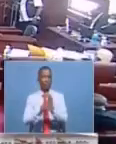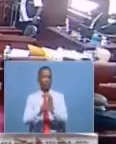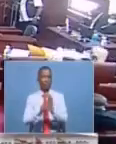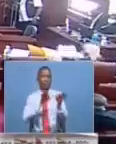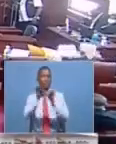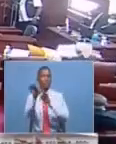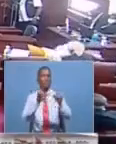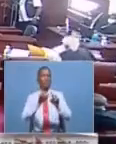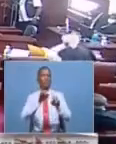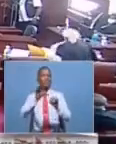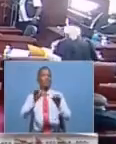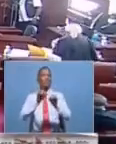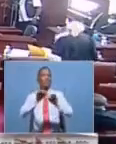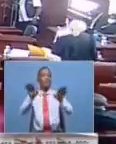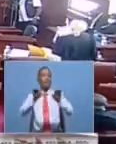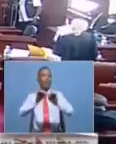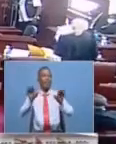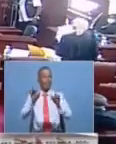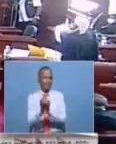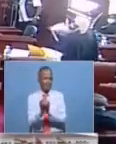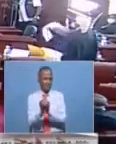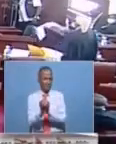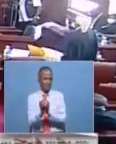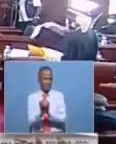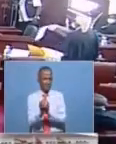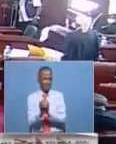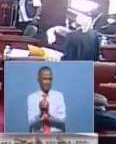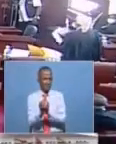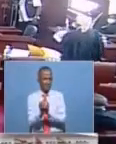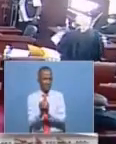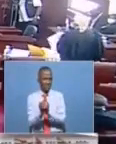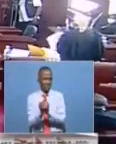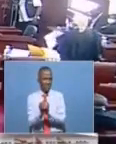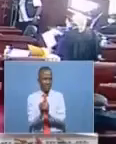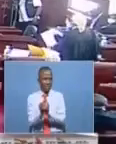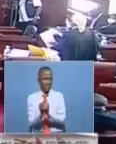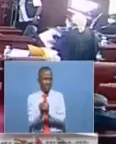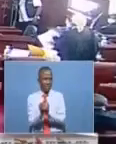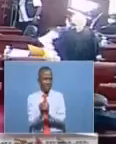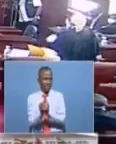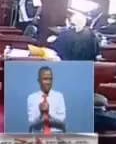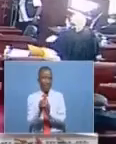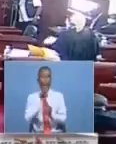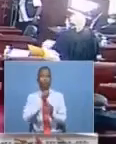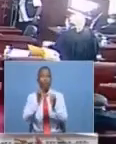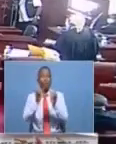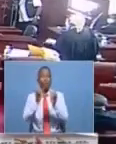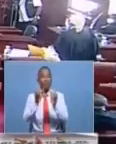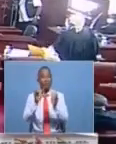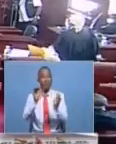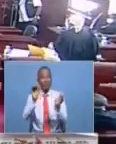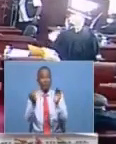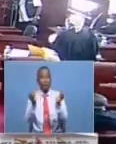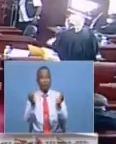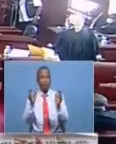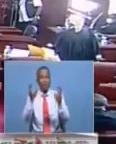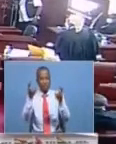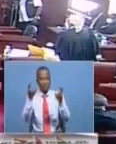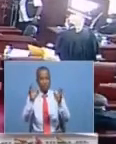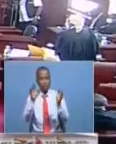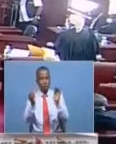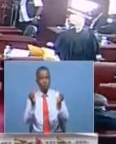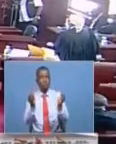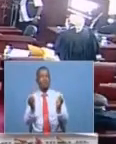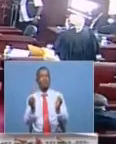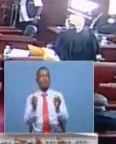to just locate the case. Yes. Page 8 of your lordship's ruling. That is the Ampere. There's Ampere's decision.